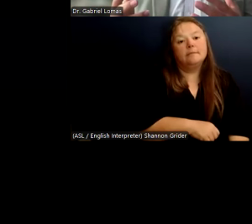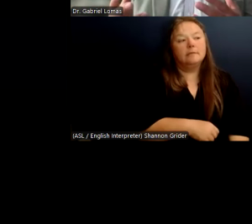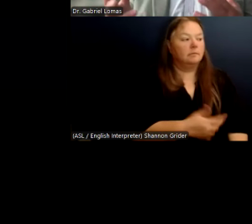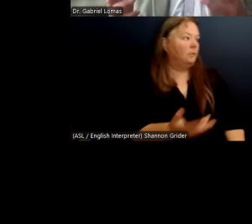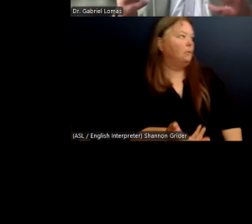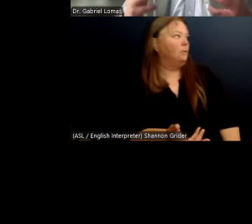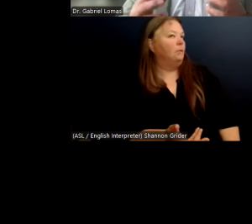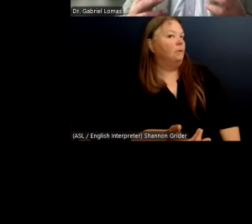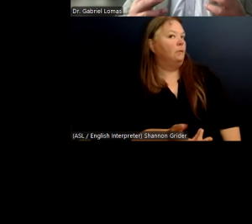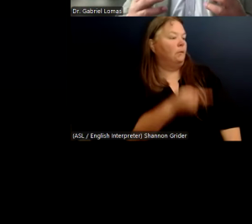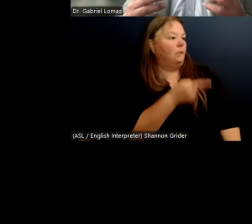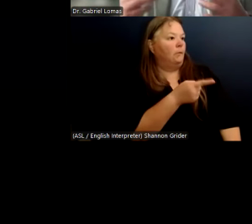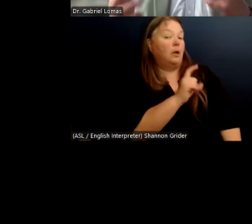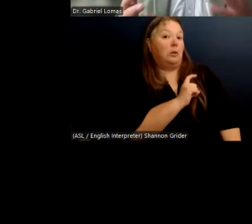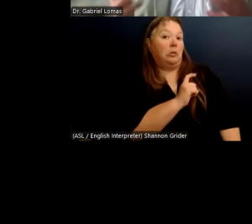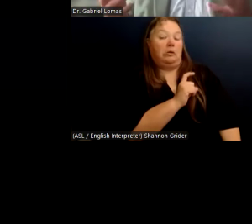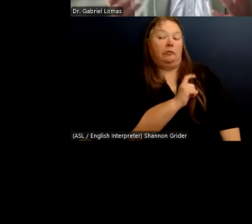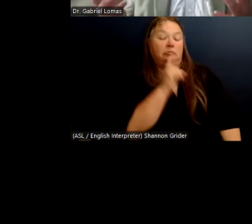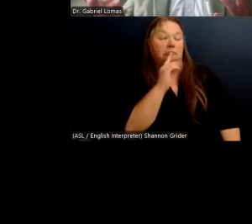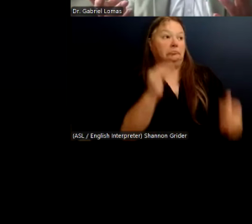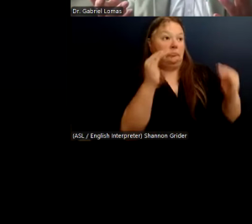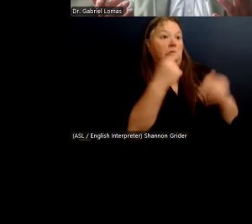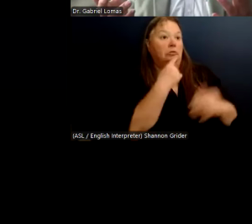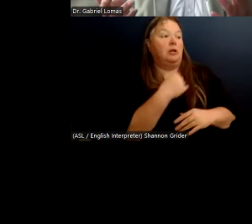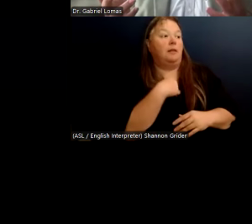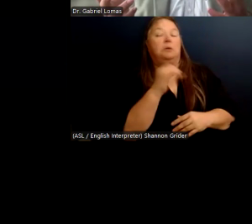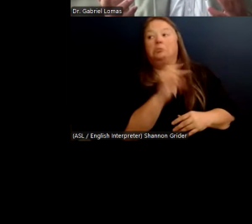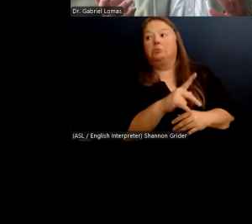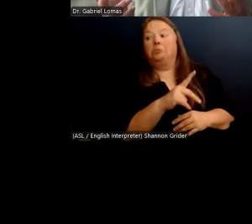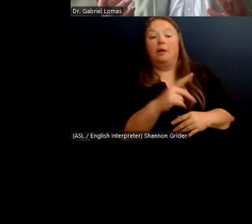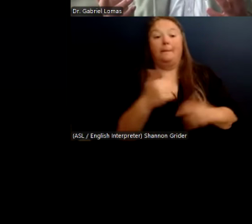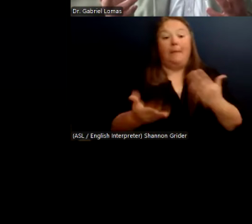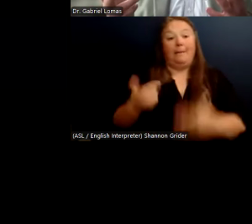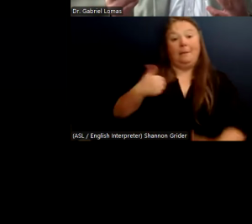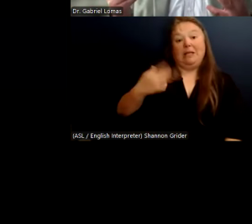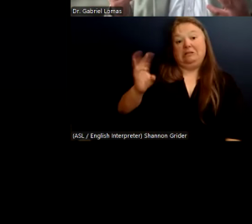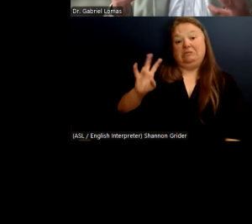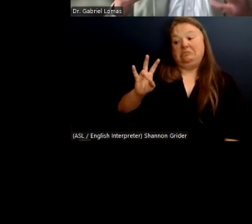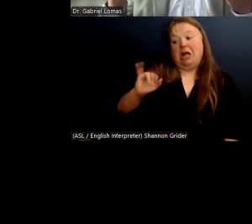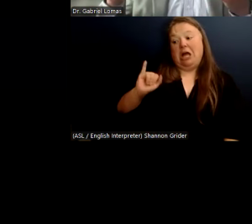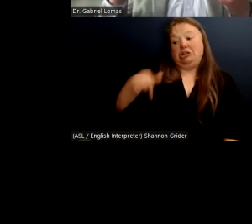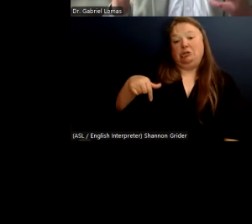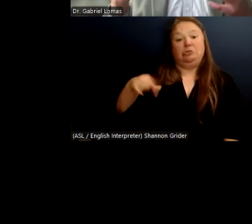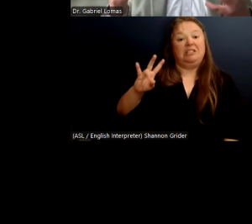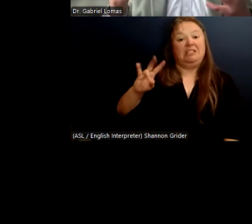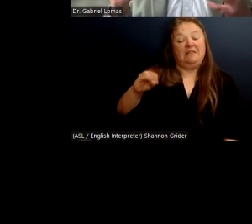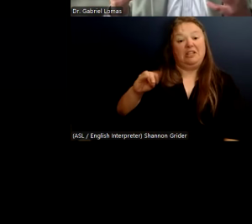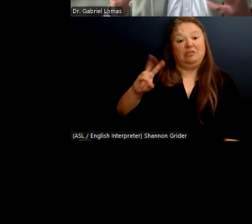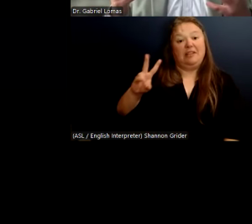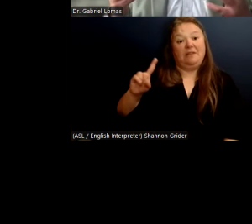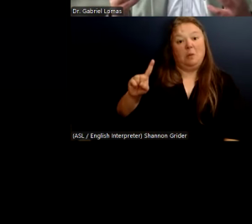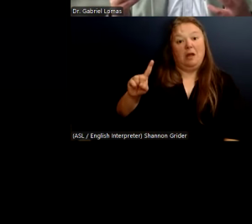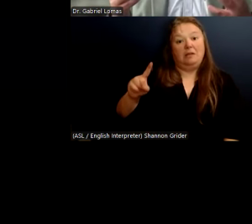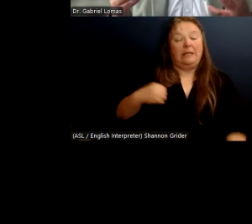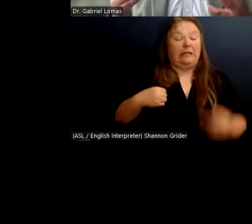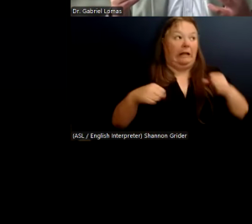And now, then the deaf person who may be functioning at an IQ of, say, 70, 71, they're already not sure of what's real and